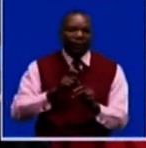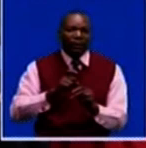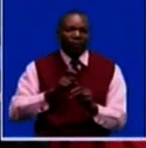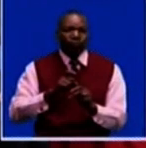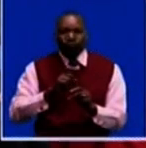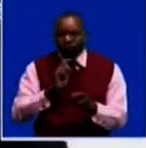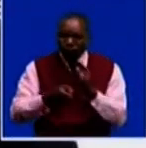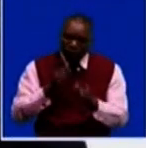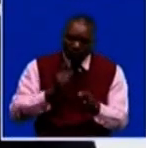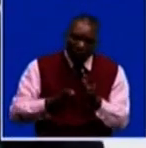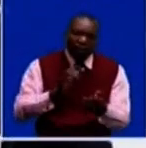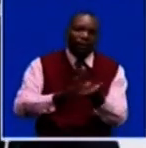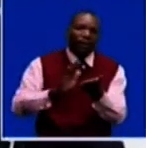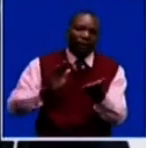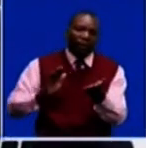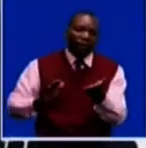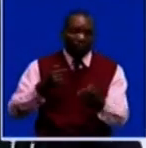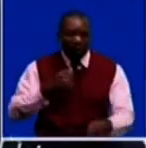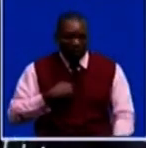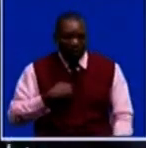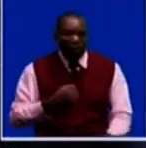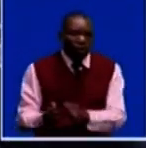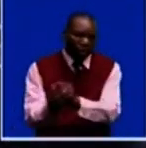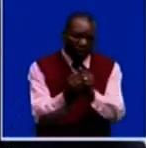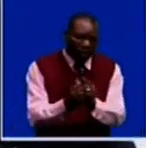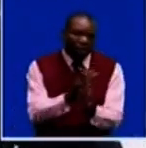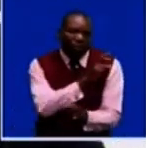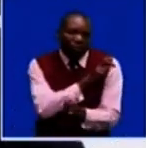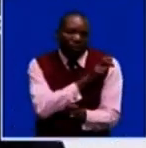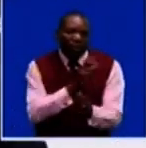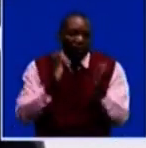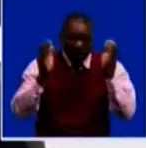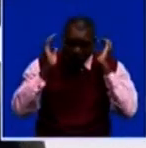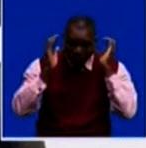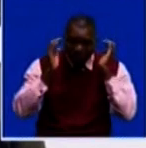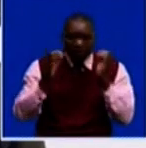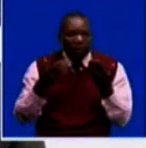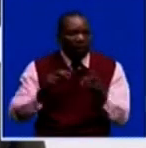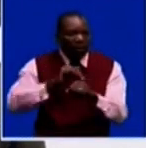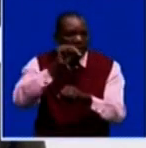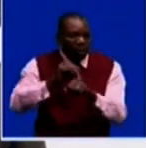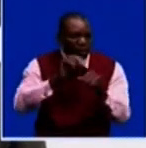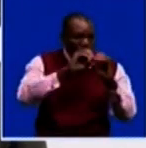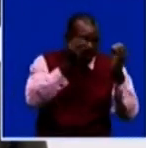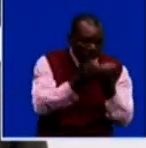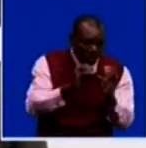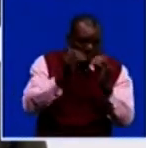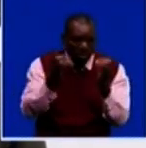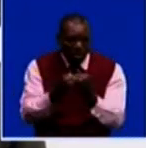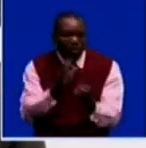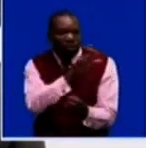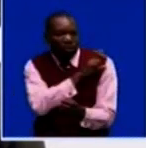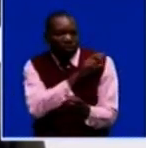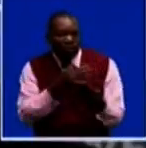I believe, and I'm convinced, that together as police chiefs, together as national police organizations, together